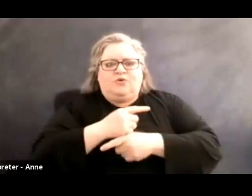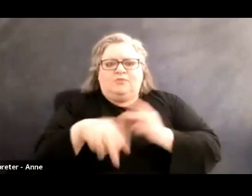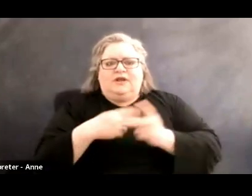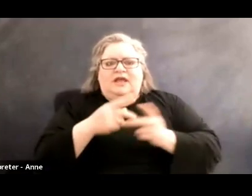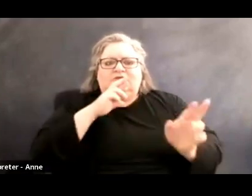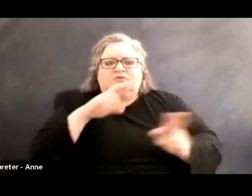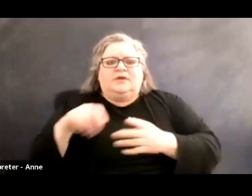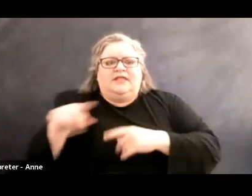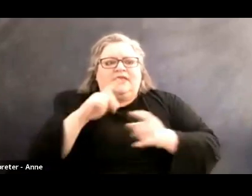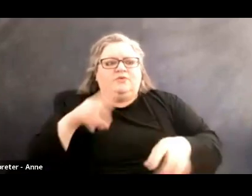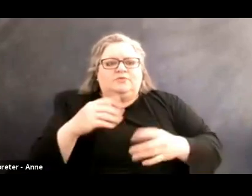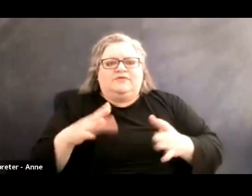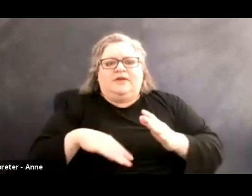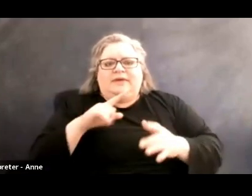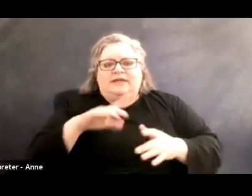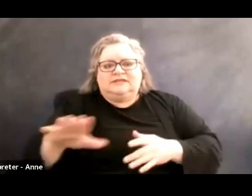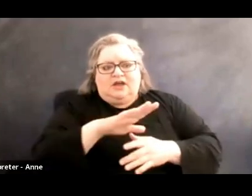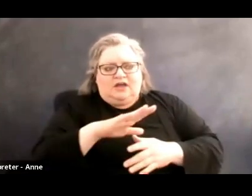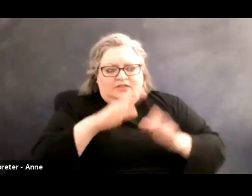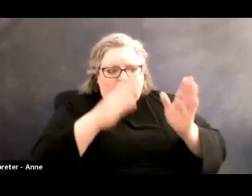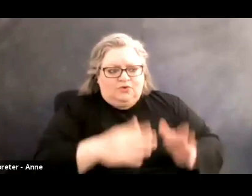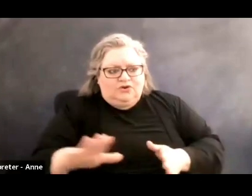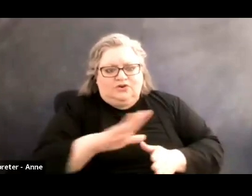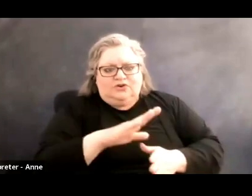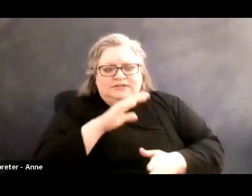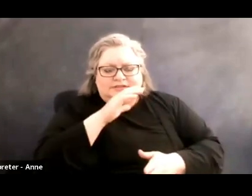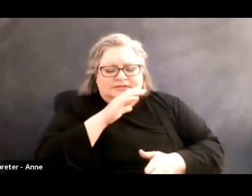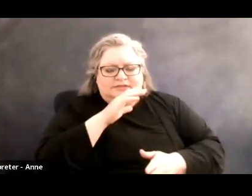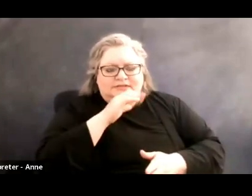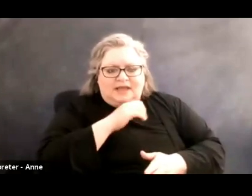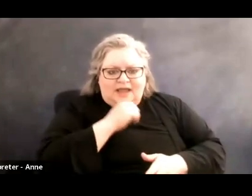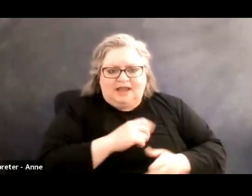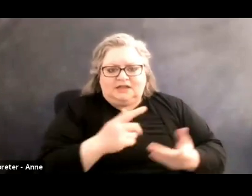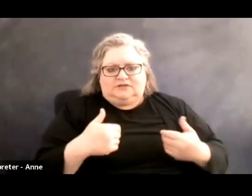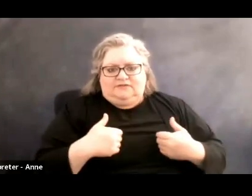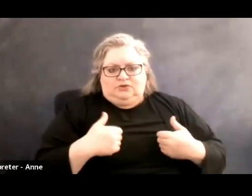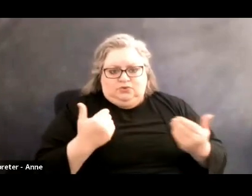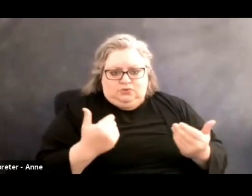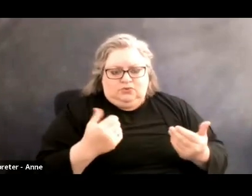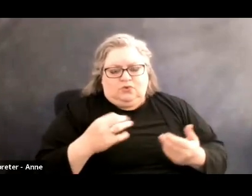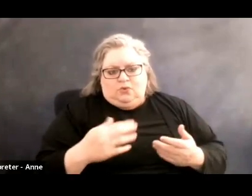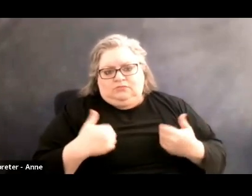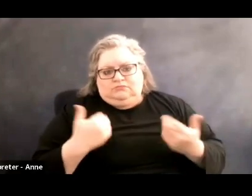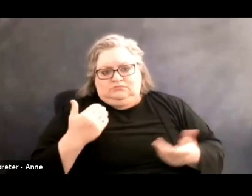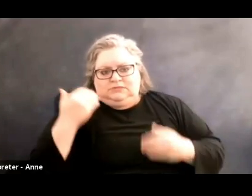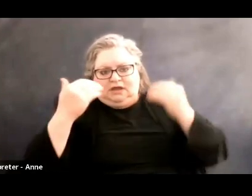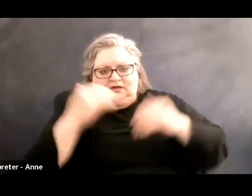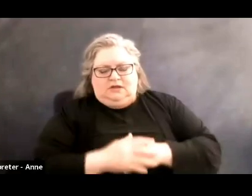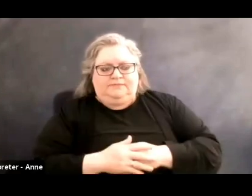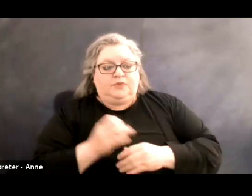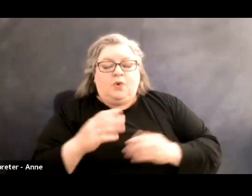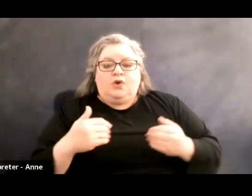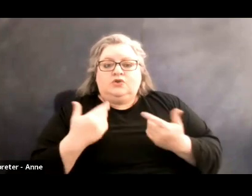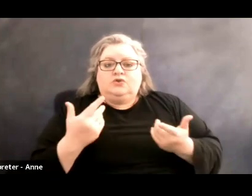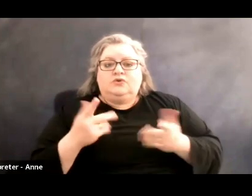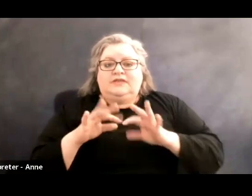response they're going to provide based on the age of the youth and young adult? How do we make sure the youth and family peers are a